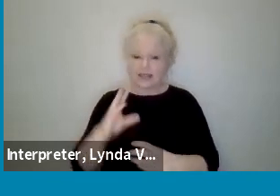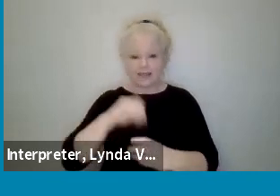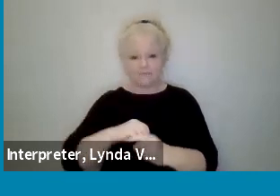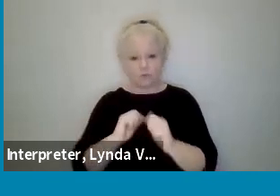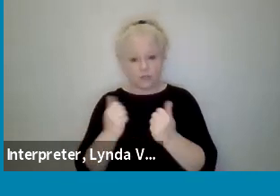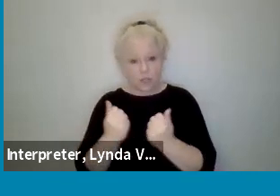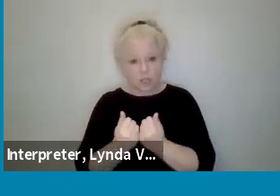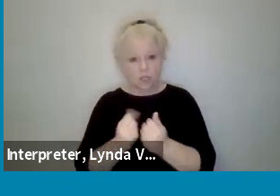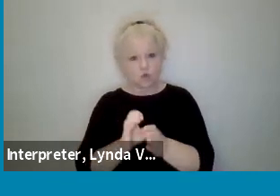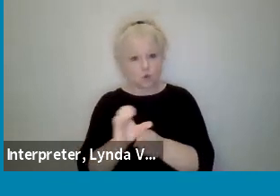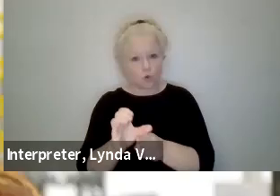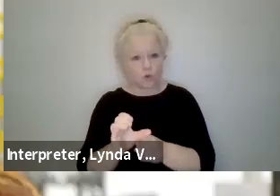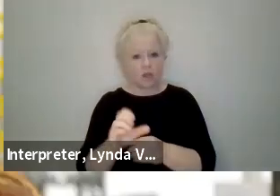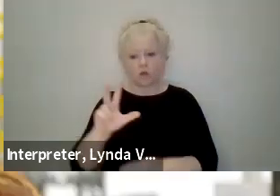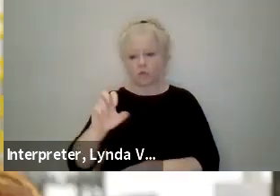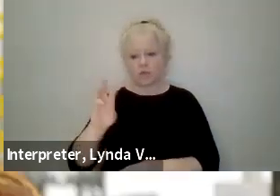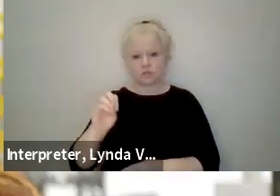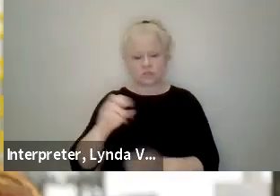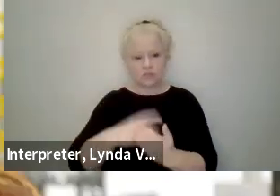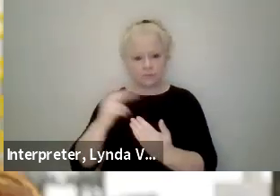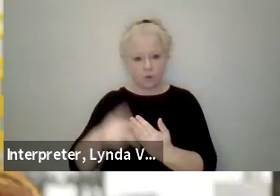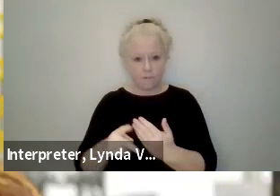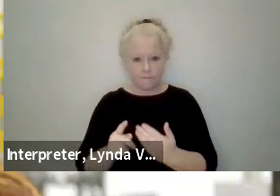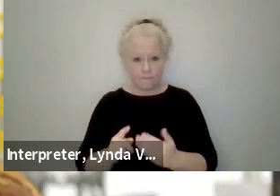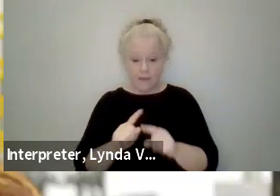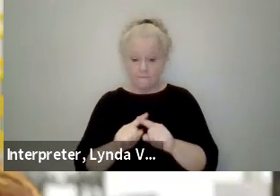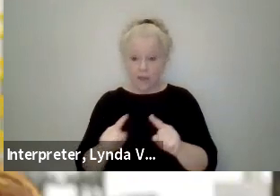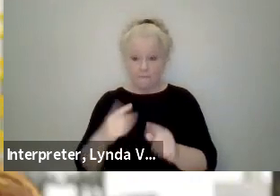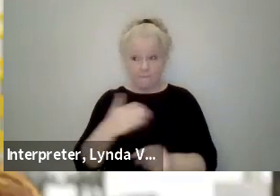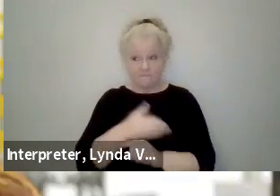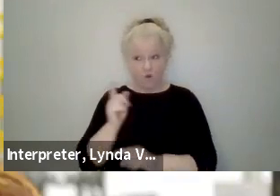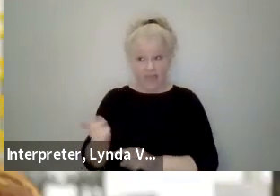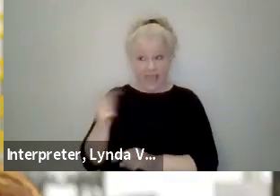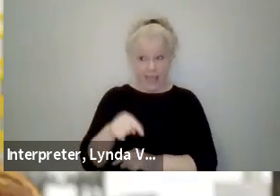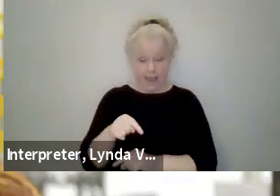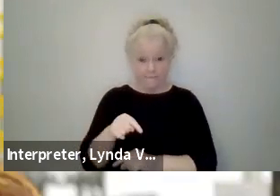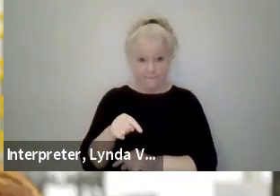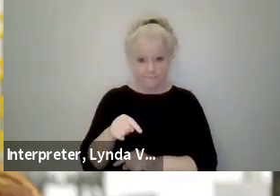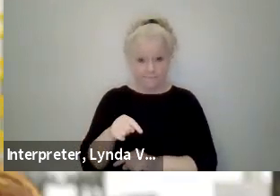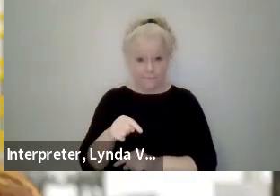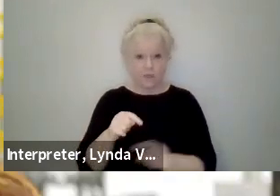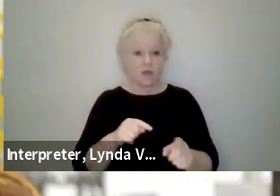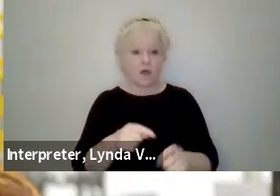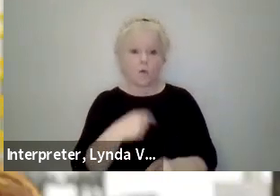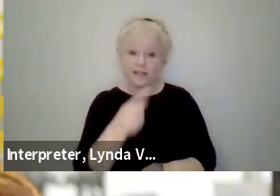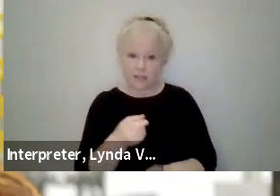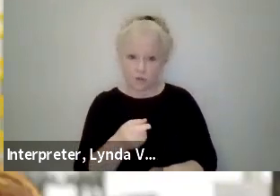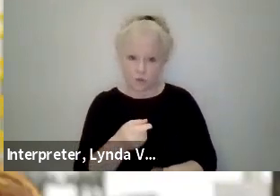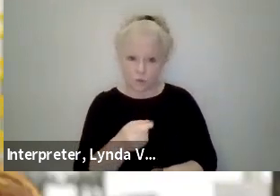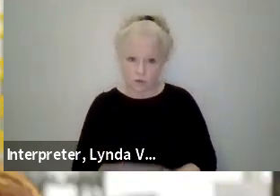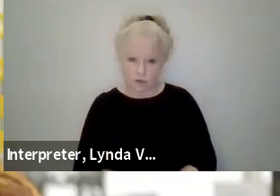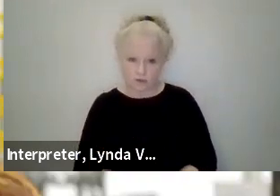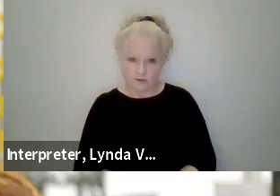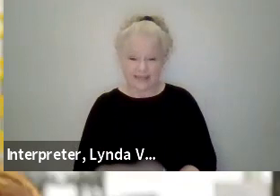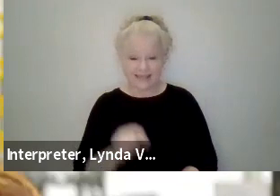agency and the Careers 360 program. But before I bring them on, I just want to say, when I tell you that